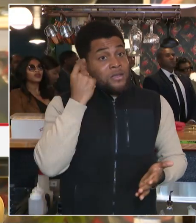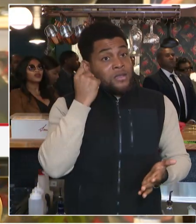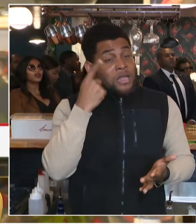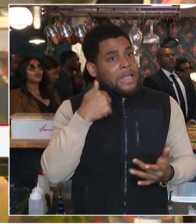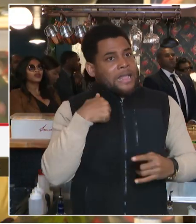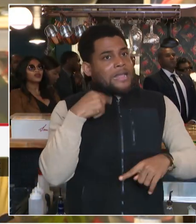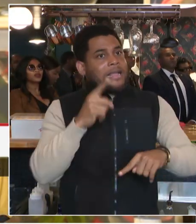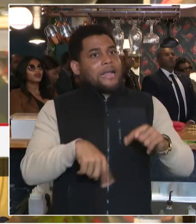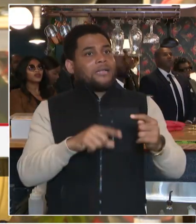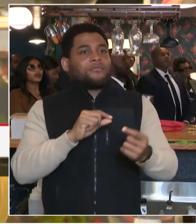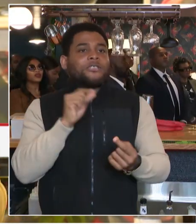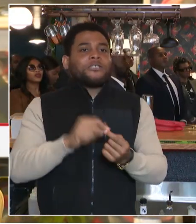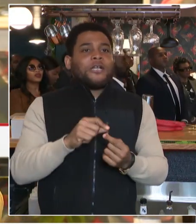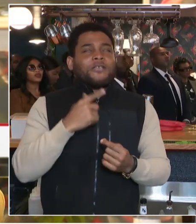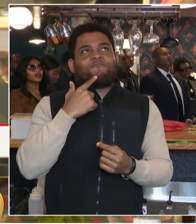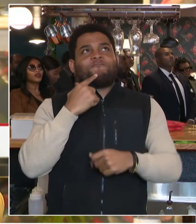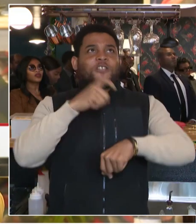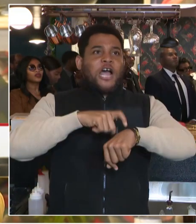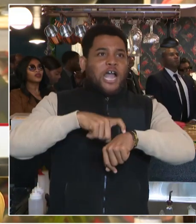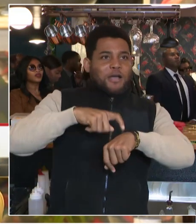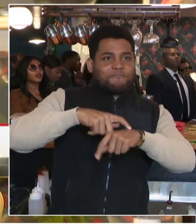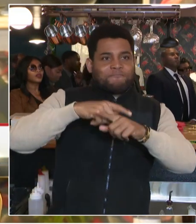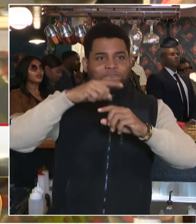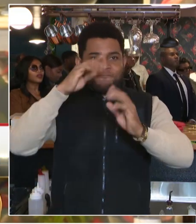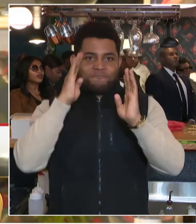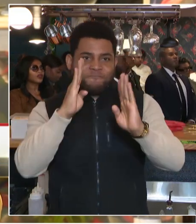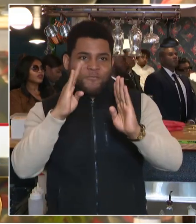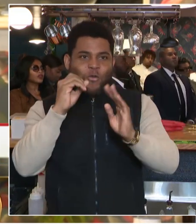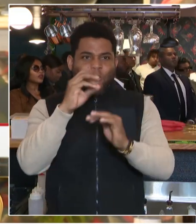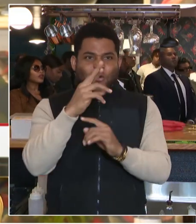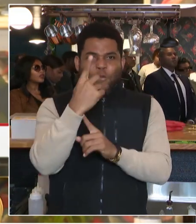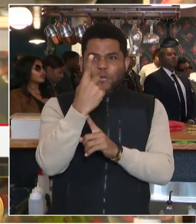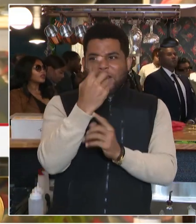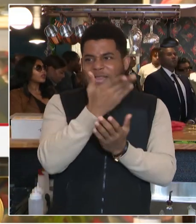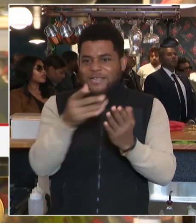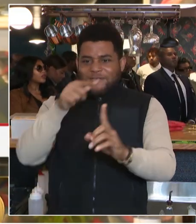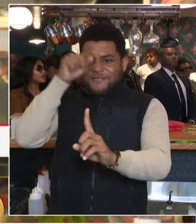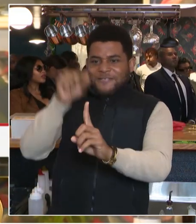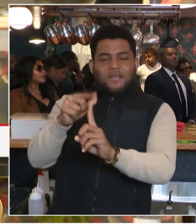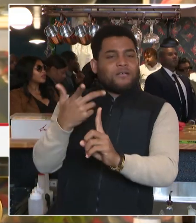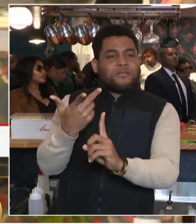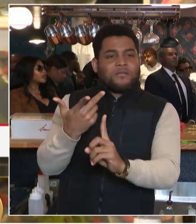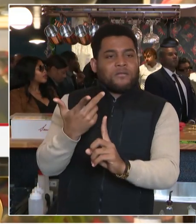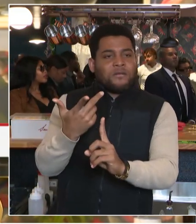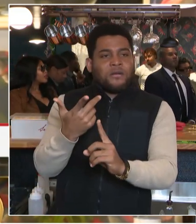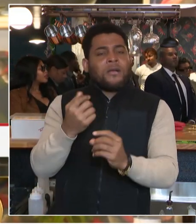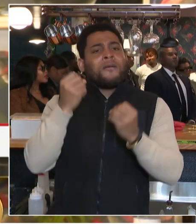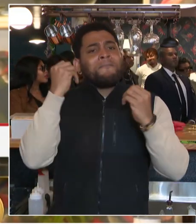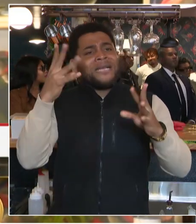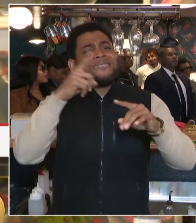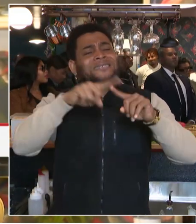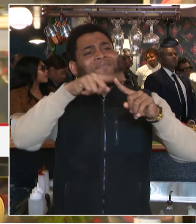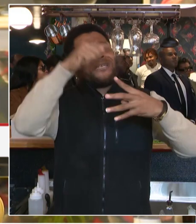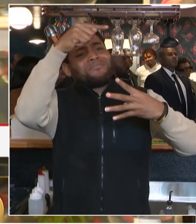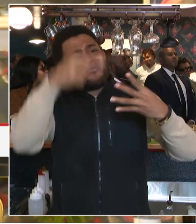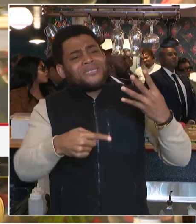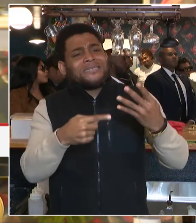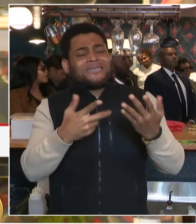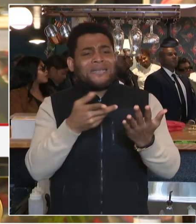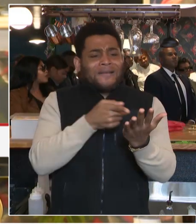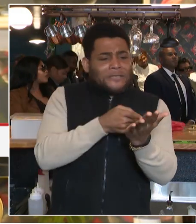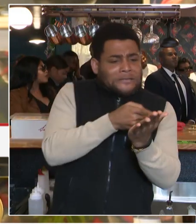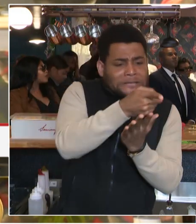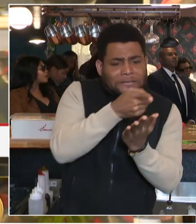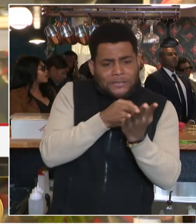single thing. It won't be a single thing. But I will tell you every time that I see gaps in our law